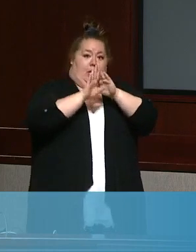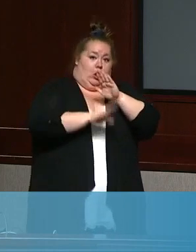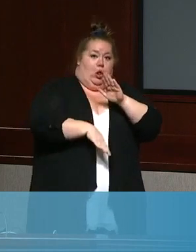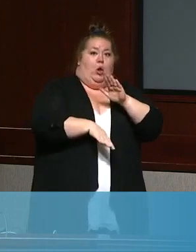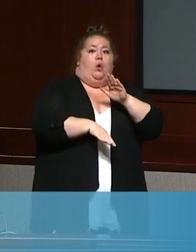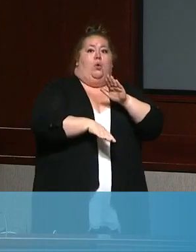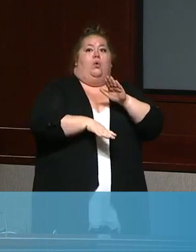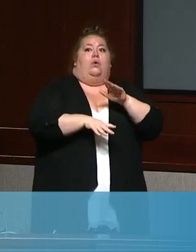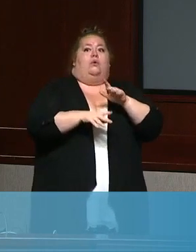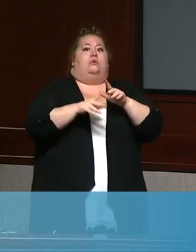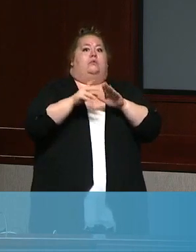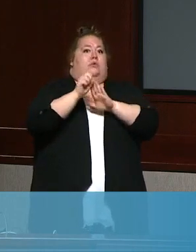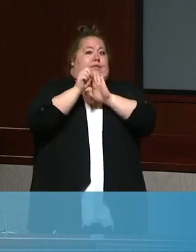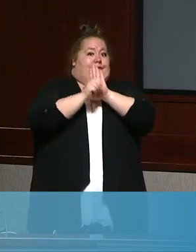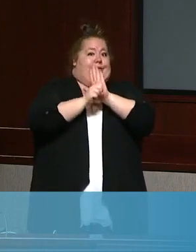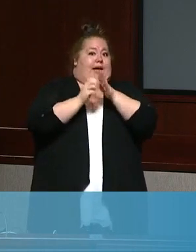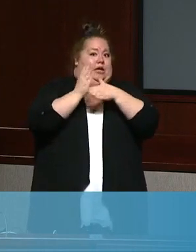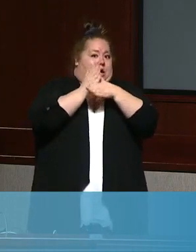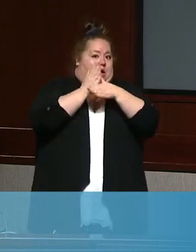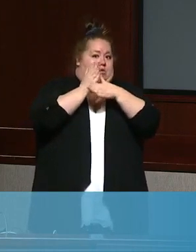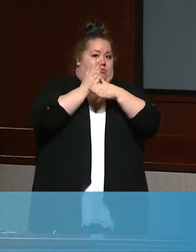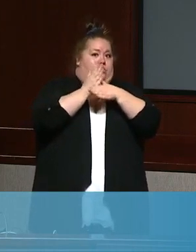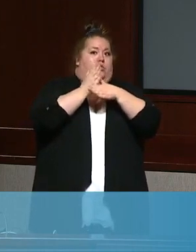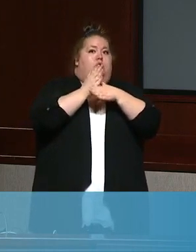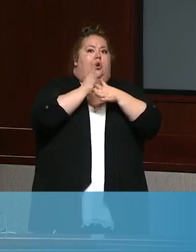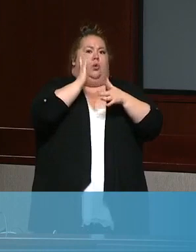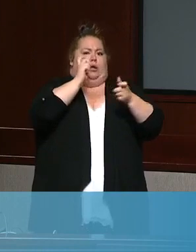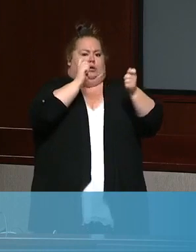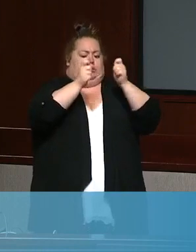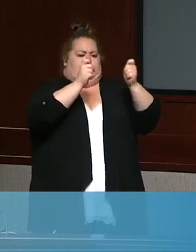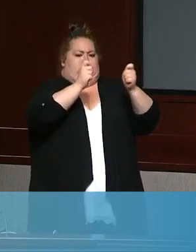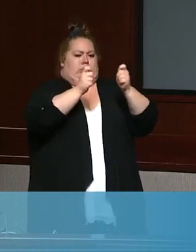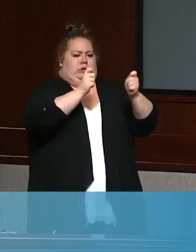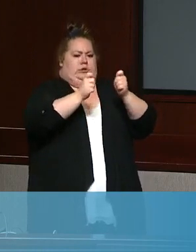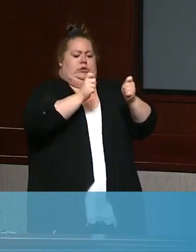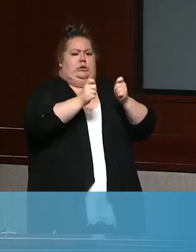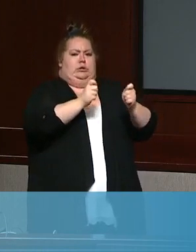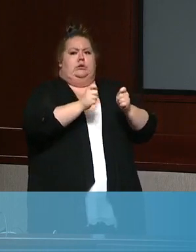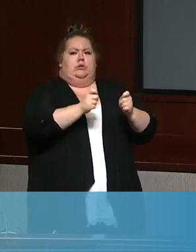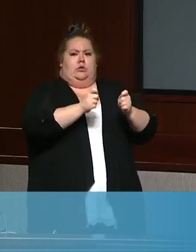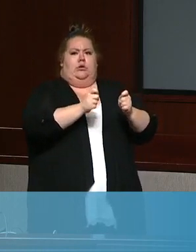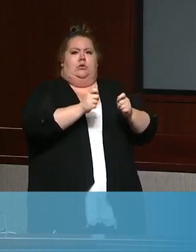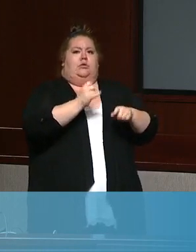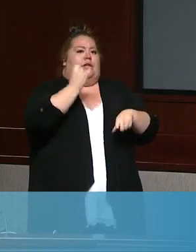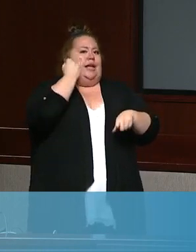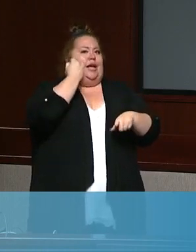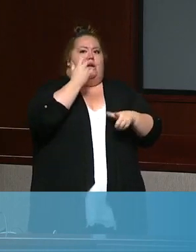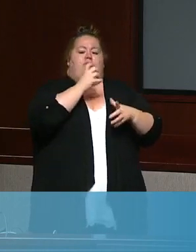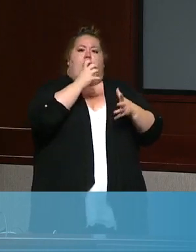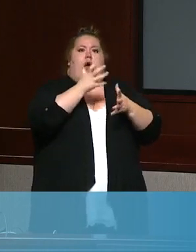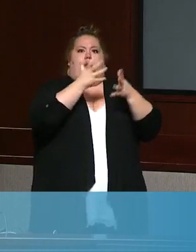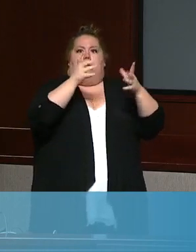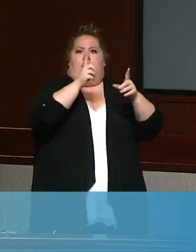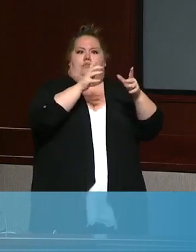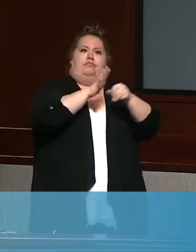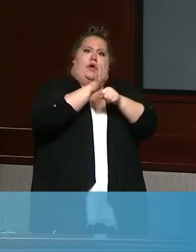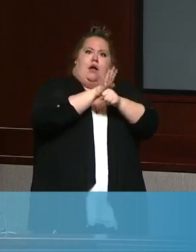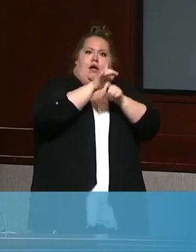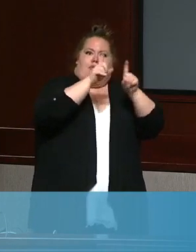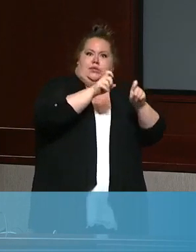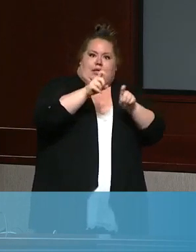They adjust our case rate. It's a negative offset. So Kern's